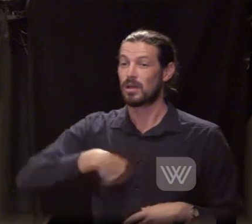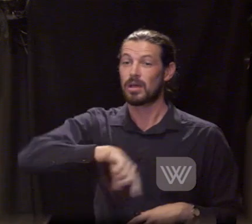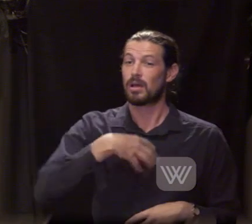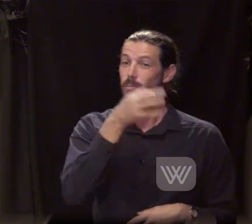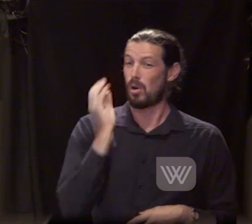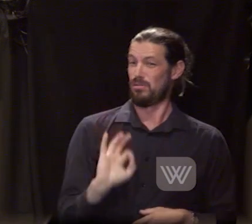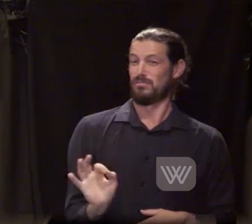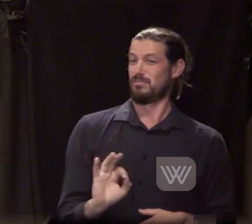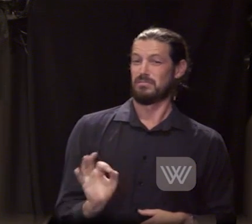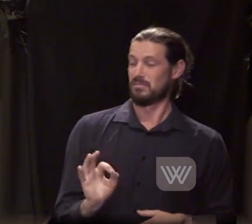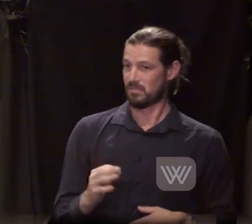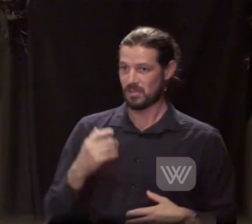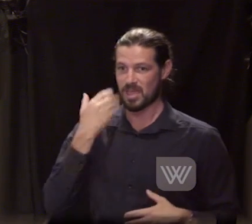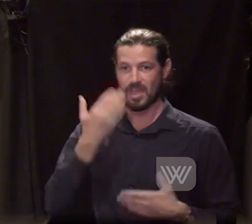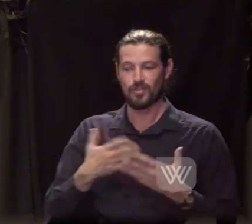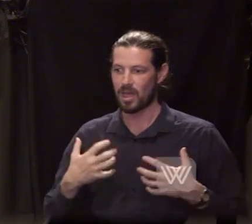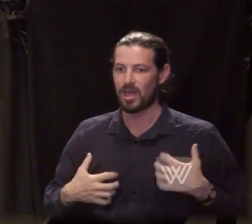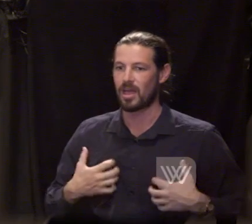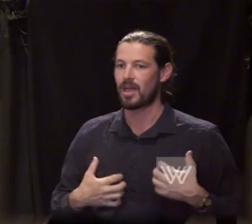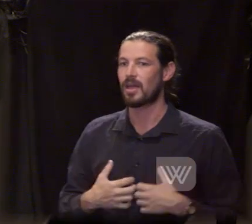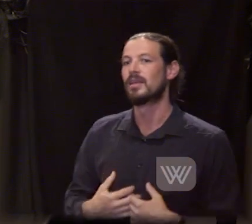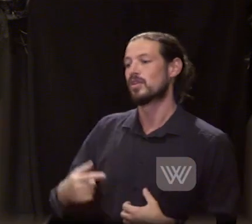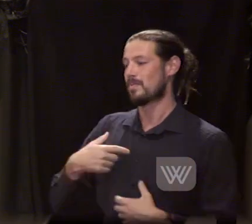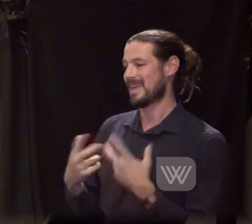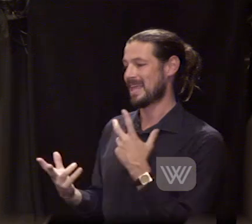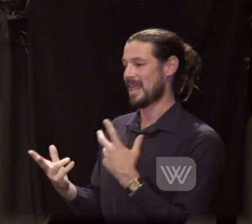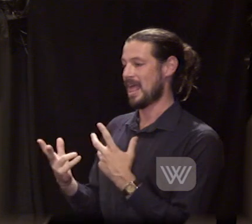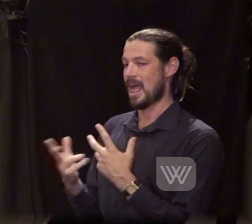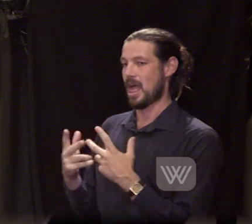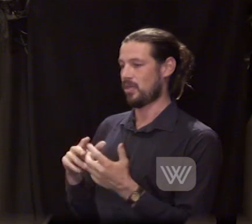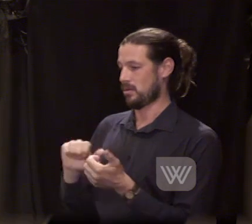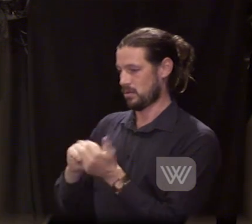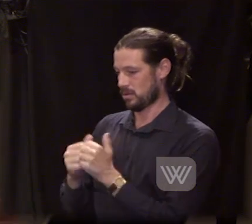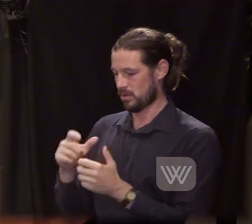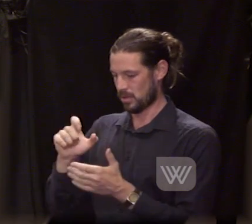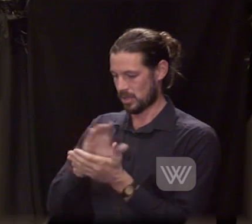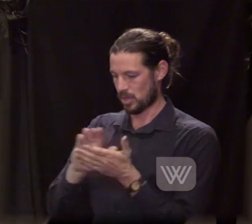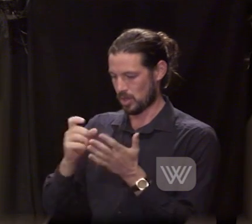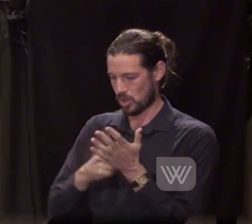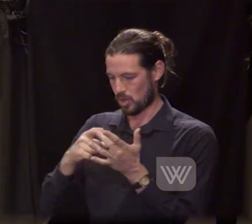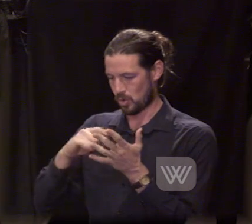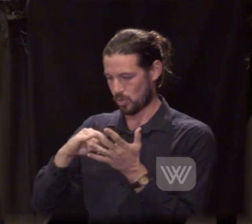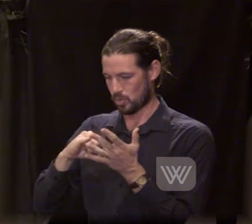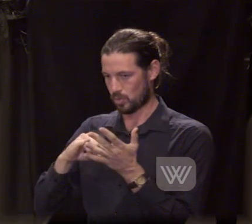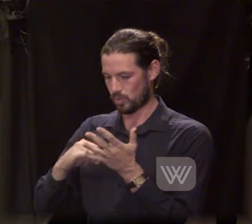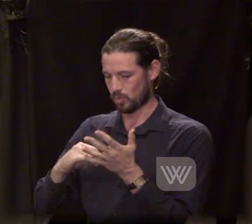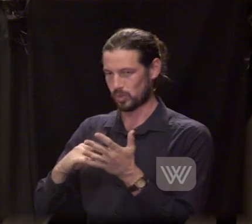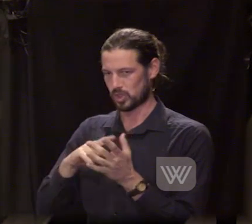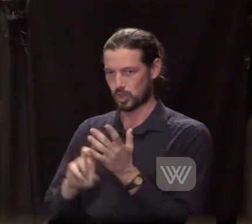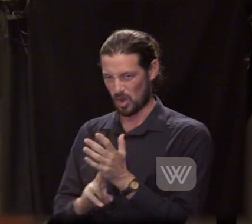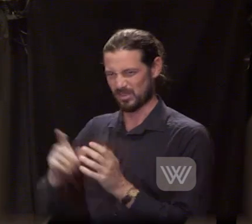And my crewmate Christiana and I, she's the German gal, she and I were, adventure buddies, and we